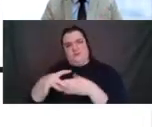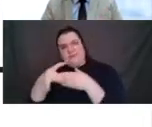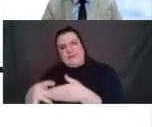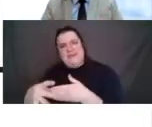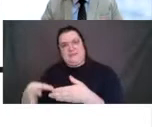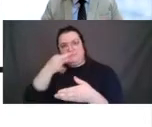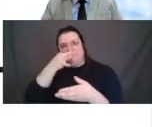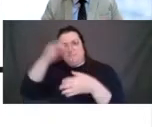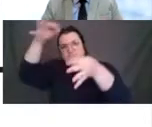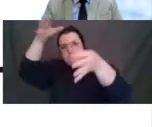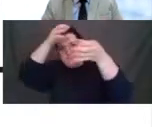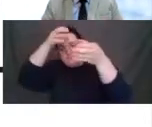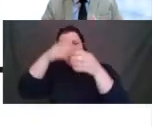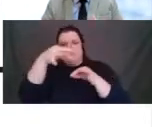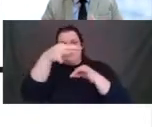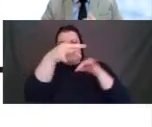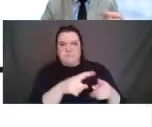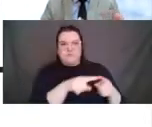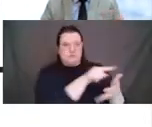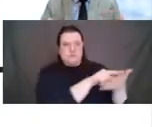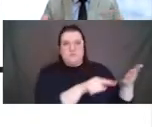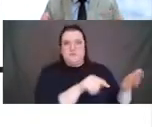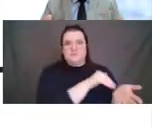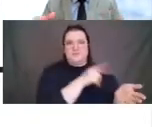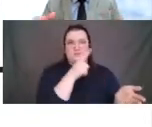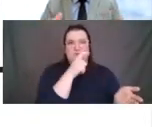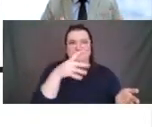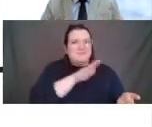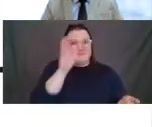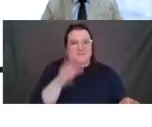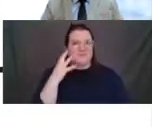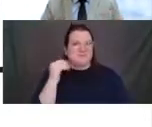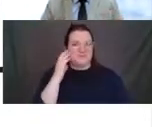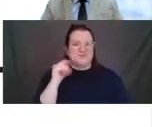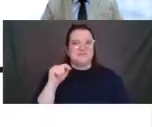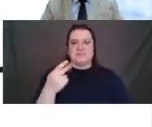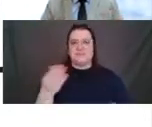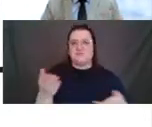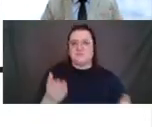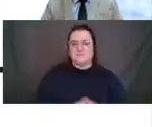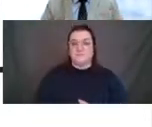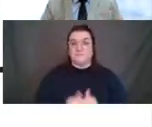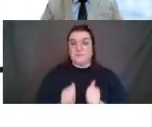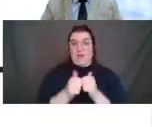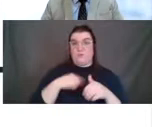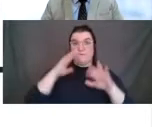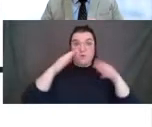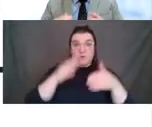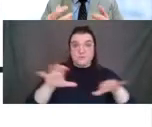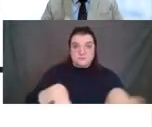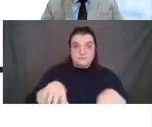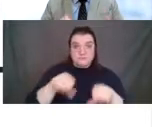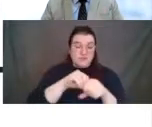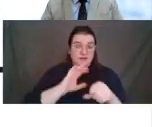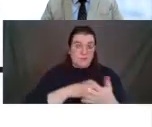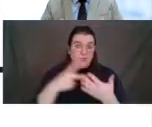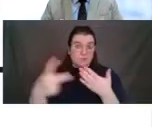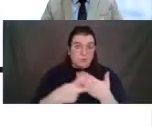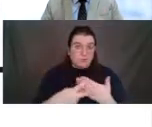providers that had no prior telehealth experience. So one of the ways that we really focused on doing that within our program was through